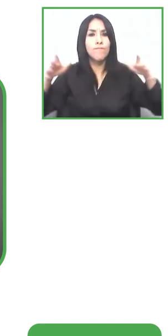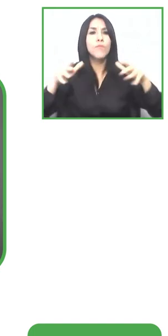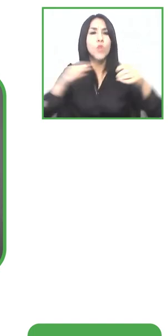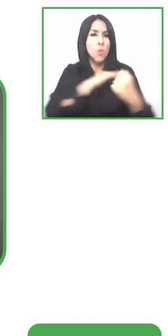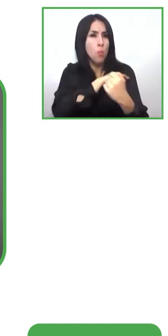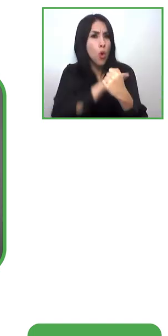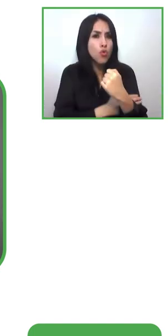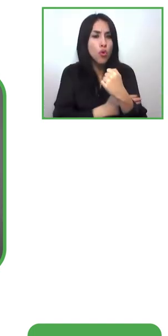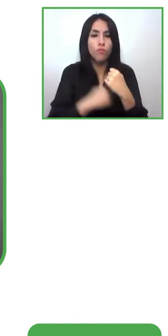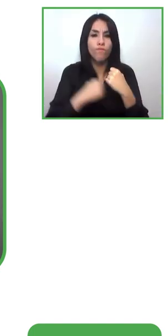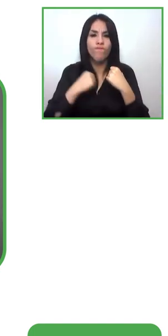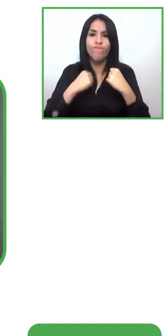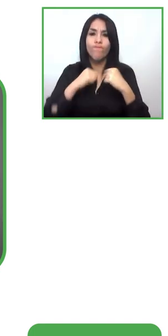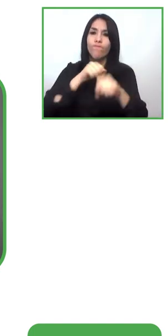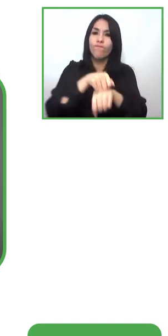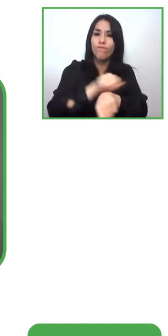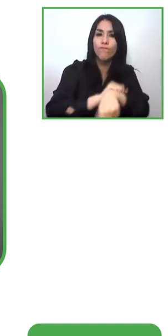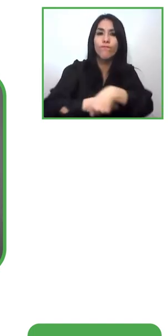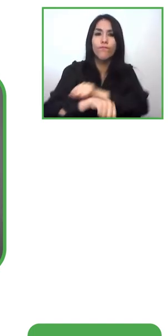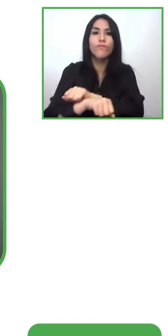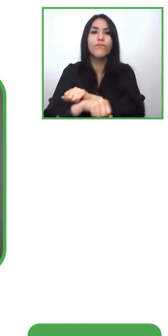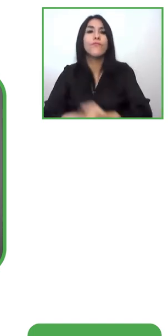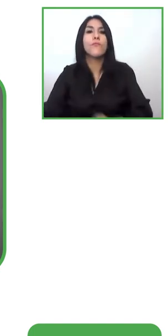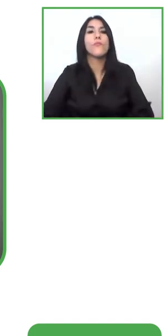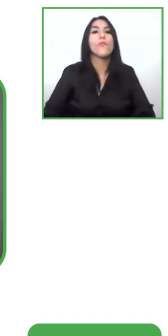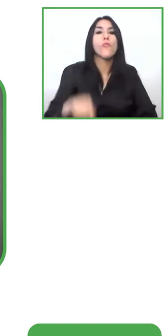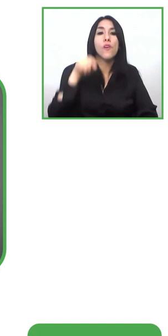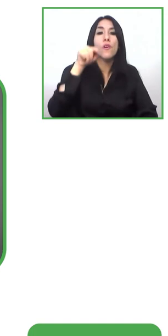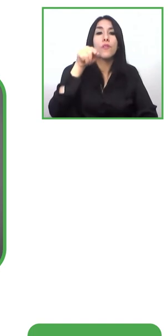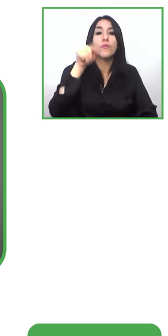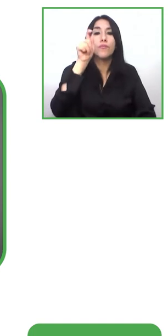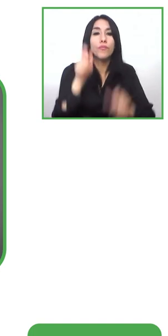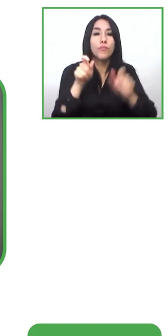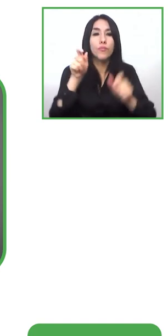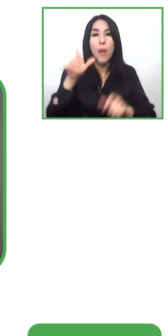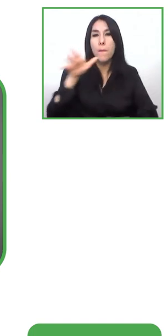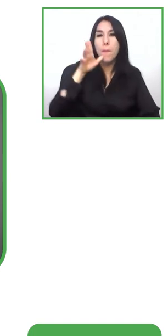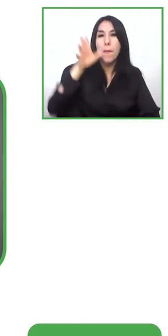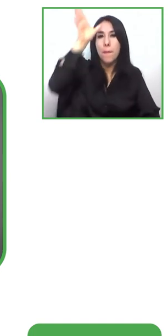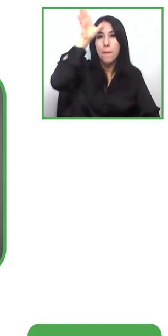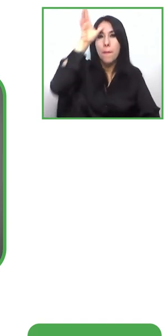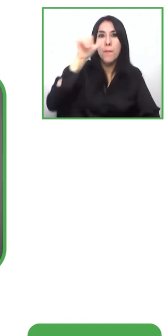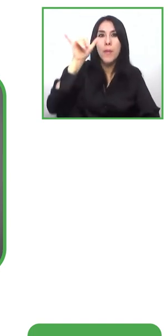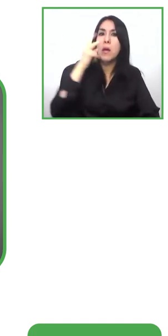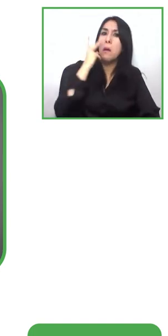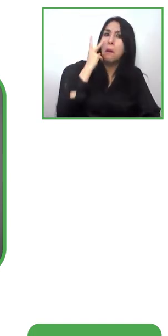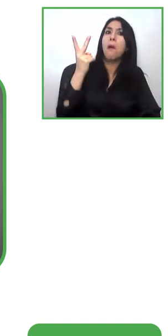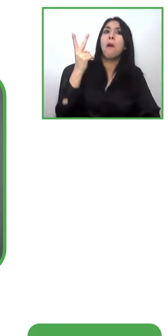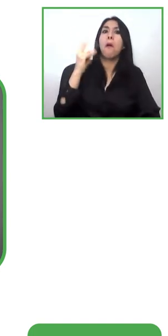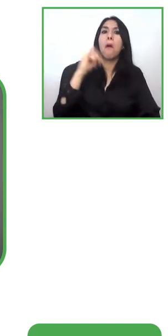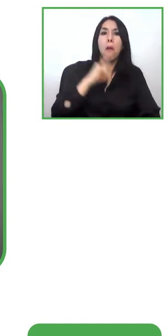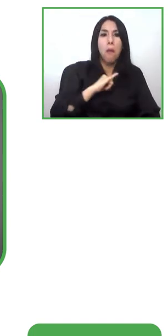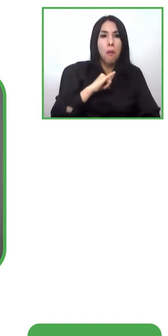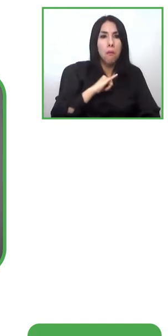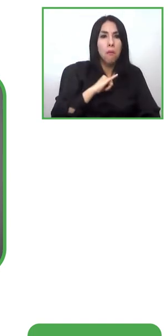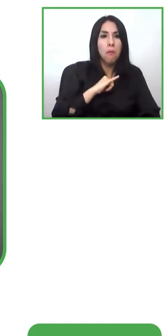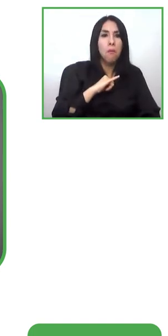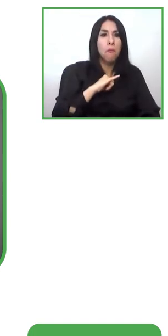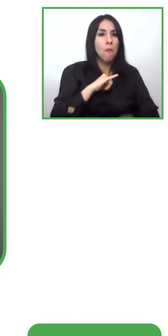disabled people should have leadership positions because then they will empower others